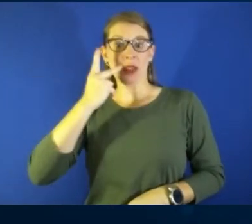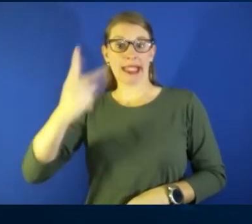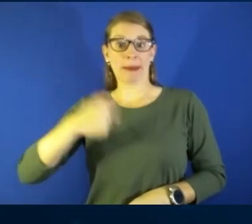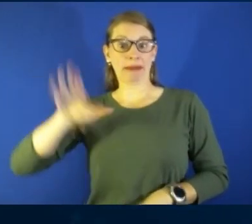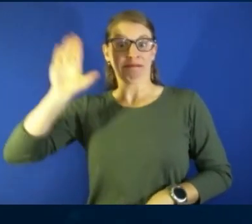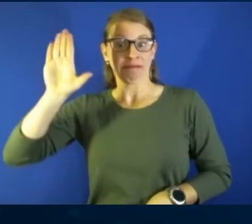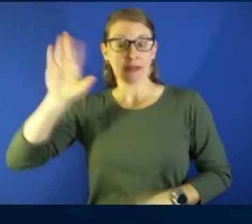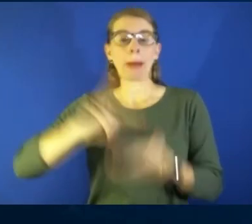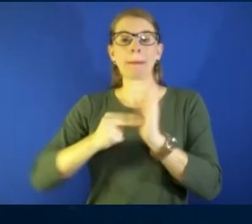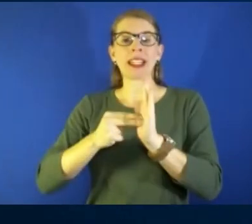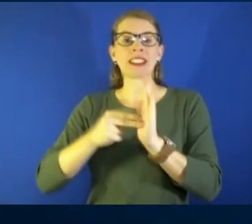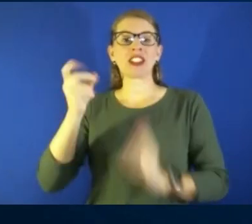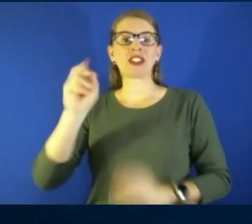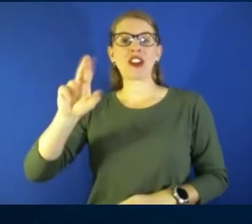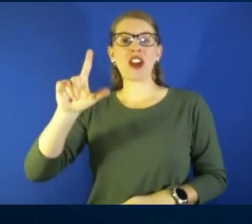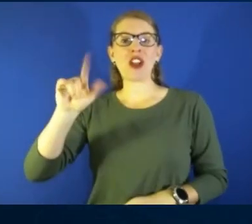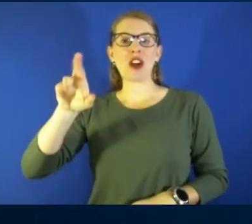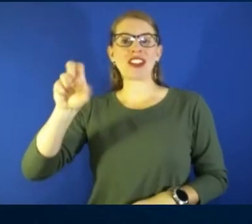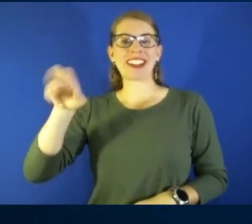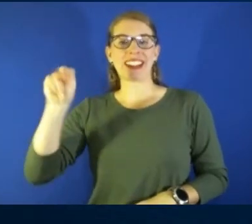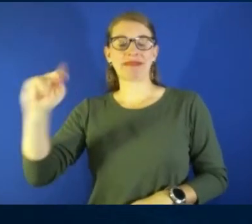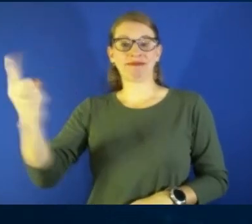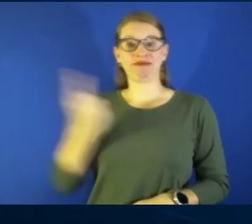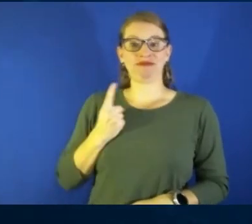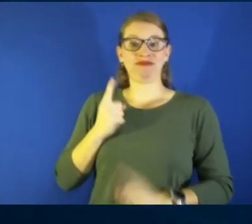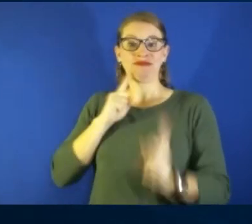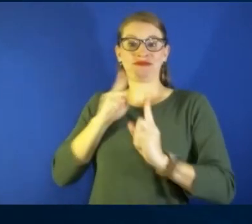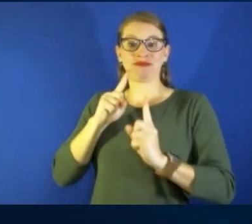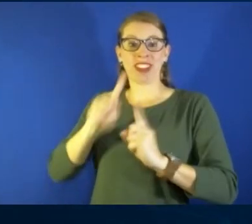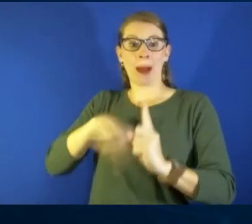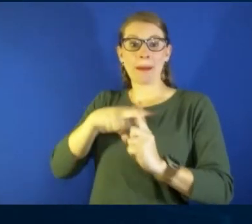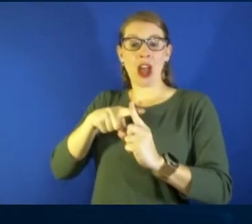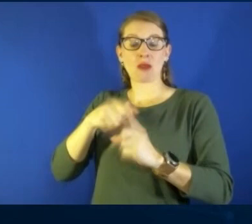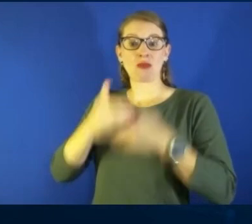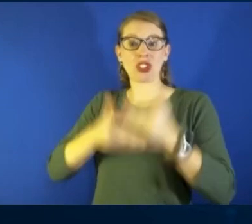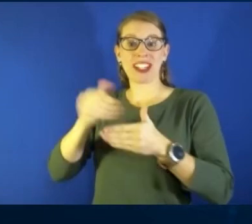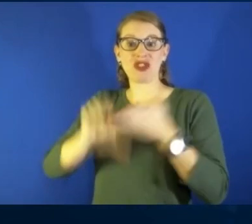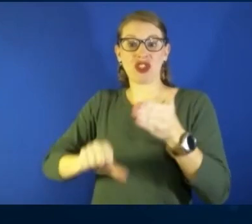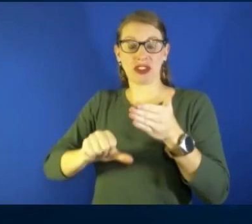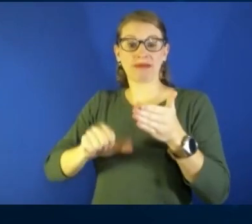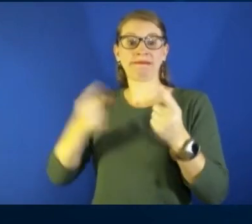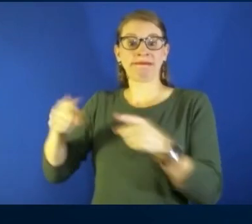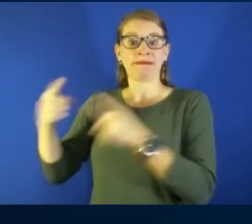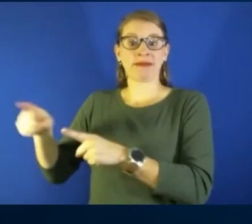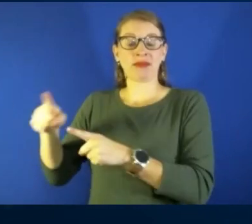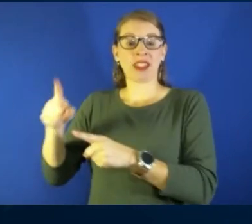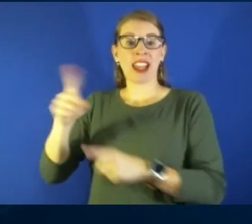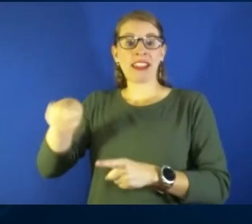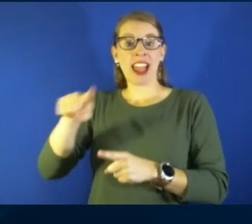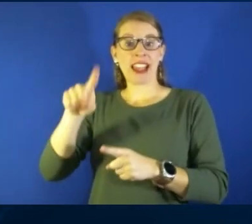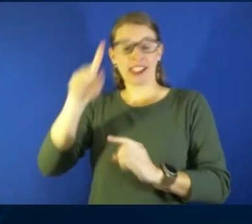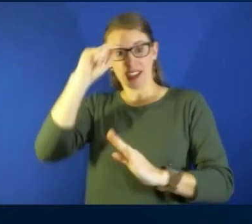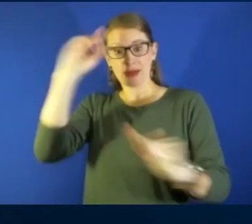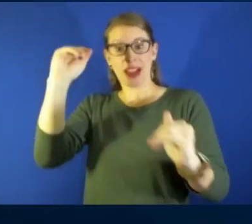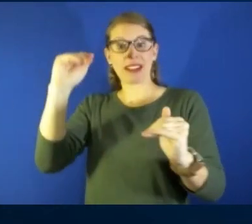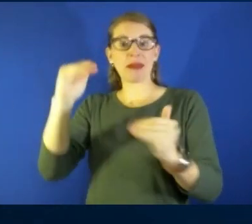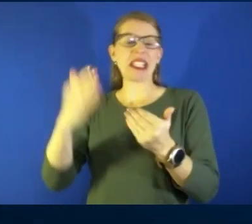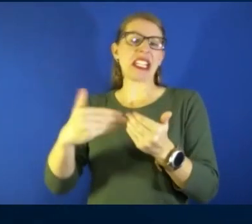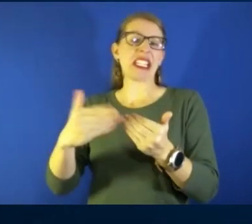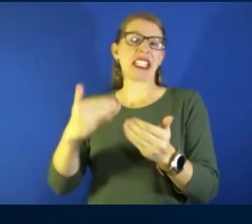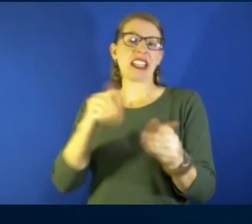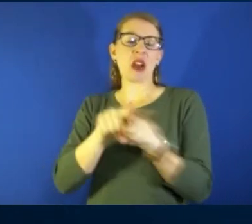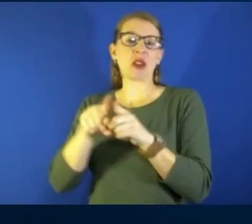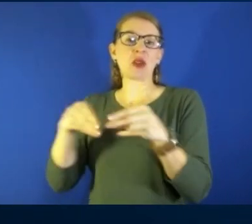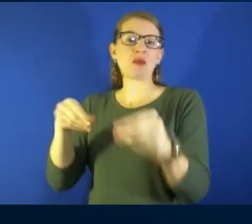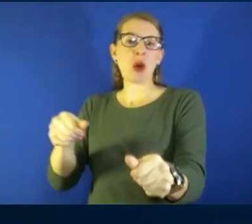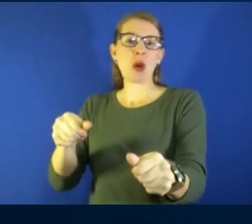Larson coming out to speak with us about how the procedure is going and how the procedure went, because they anticipate this to be easy and smooth. Check back in with